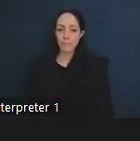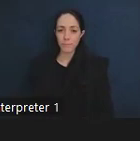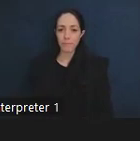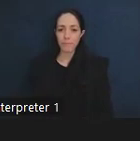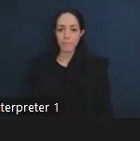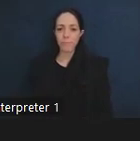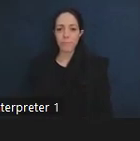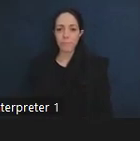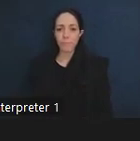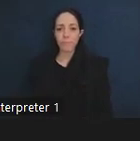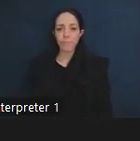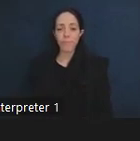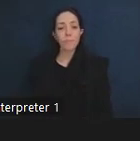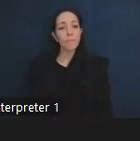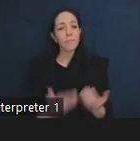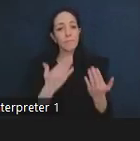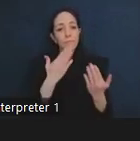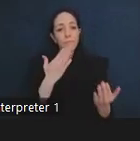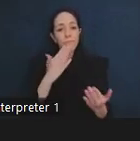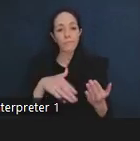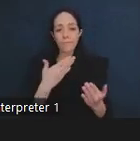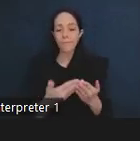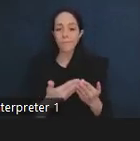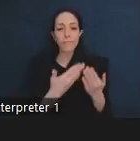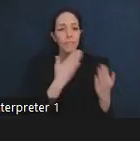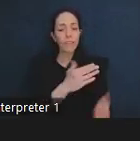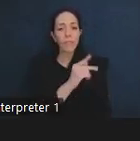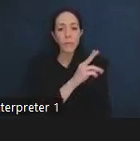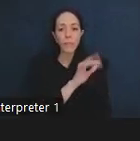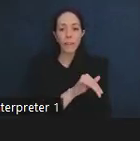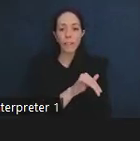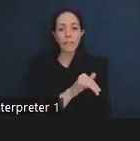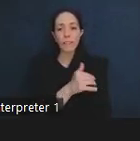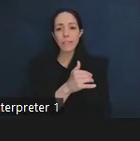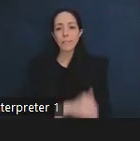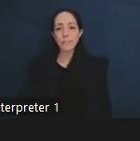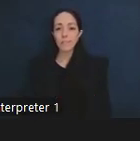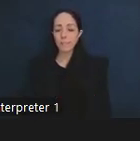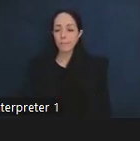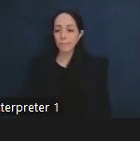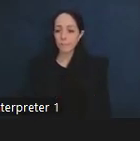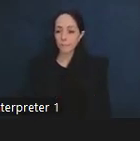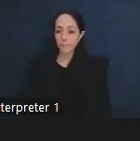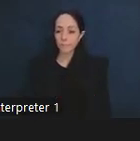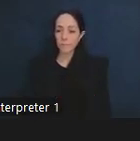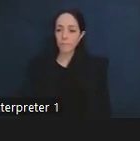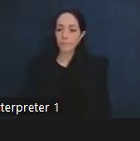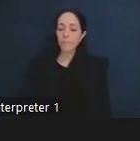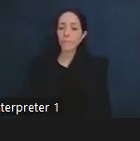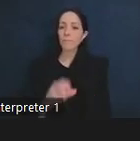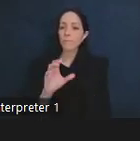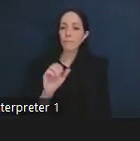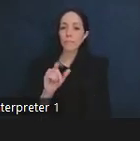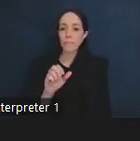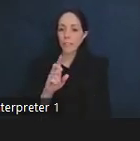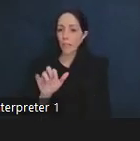Great. Thanks, everybody. Well, and thank you, Kelly, especially And I don't know if Caroline was able to jump back on. I